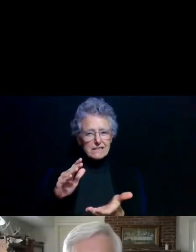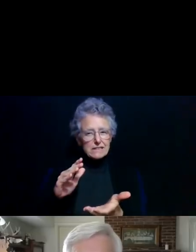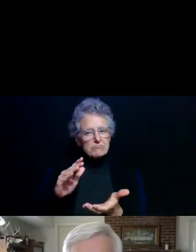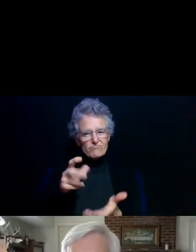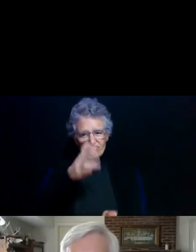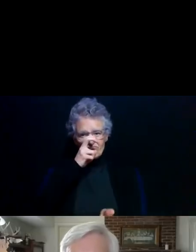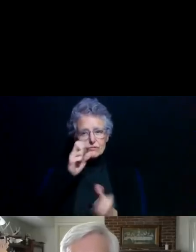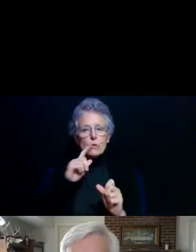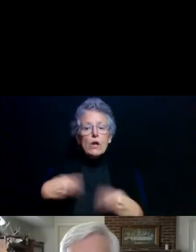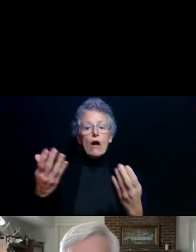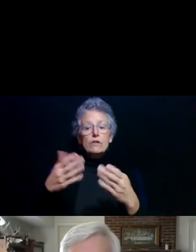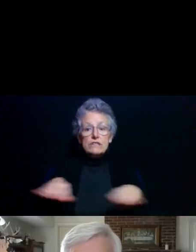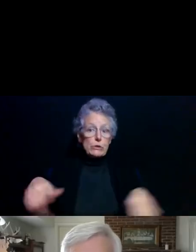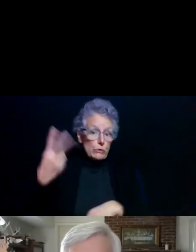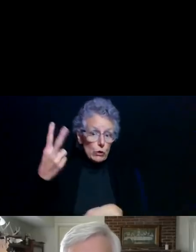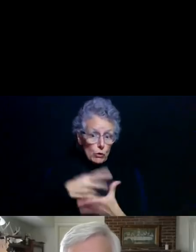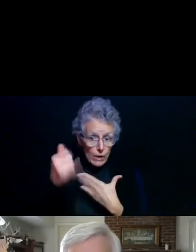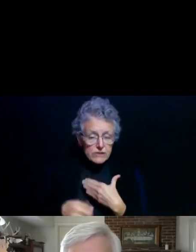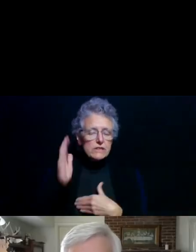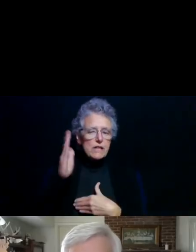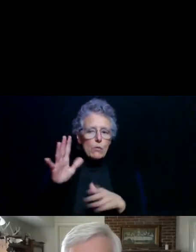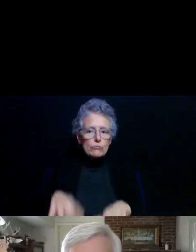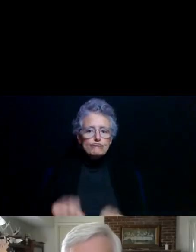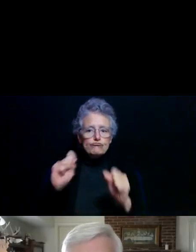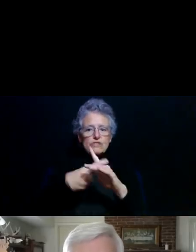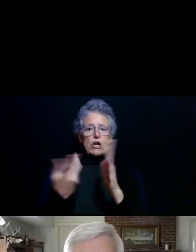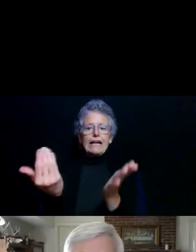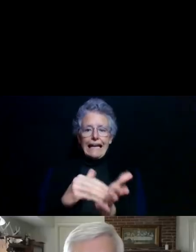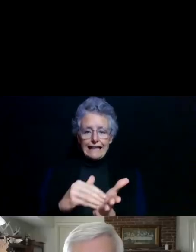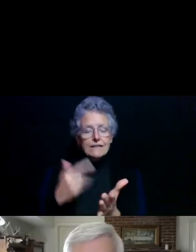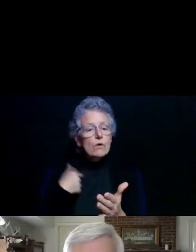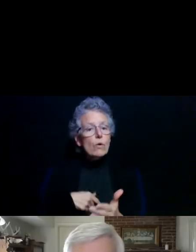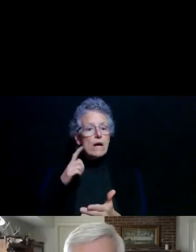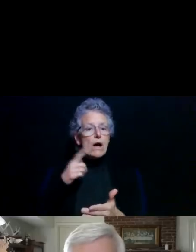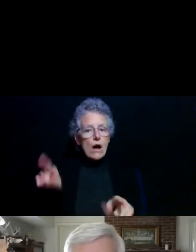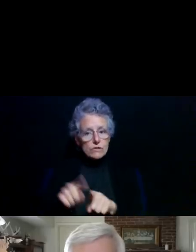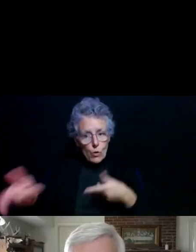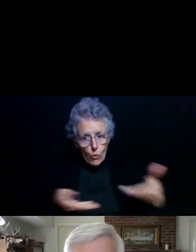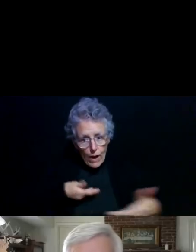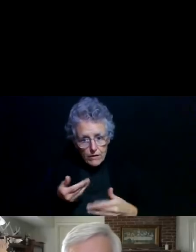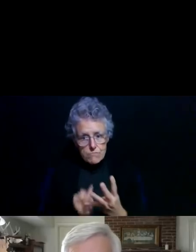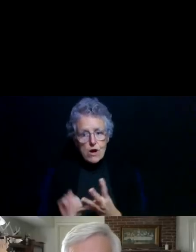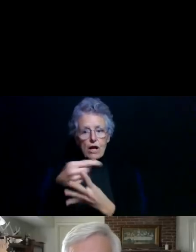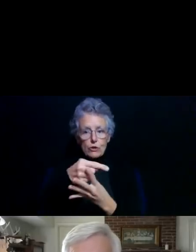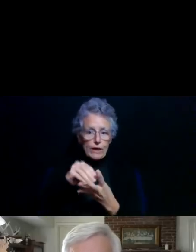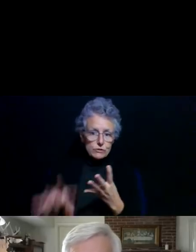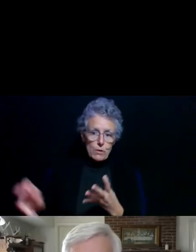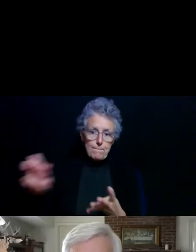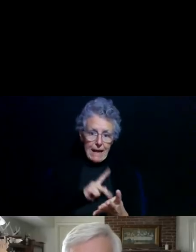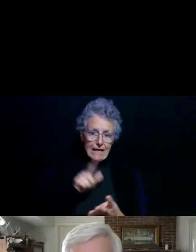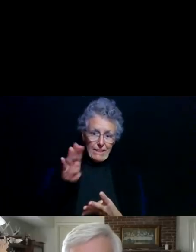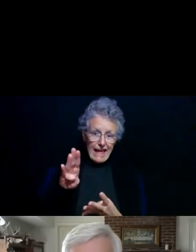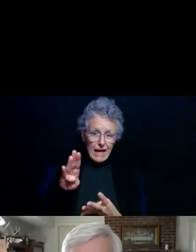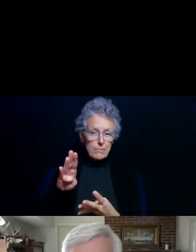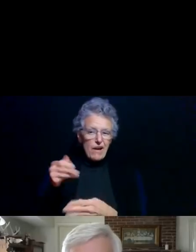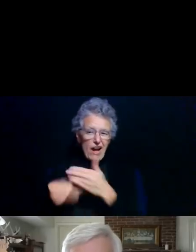2 projects that can then resume. We're also welcoming undergraduate students back into the labs at the discretion of their